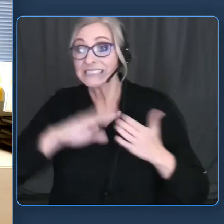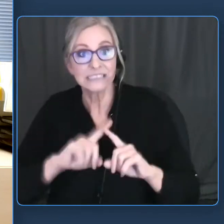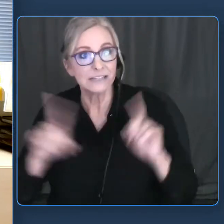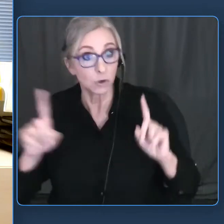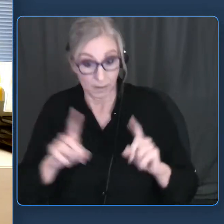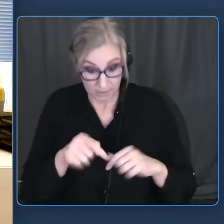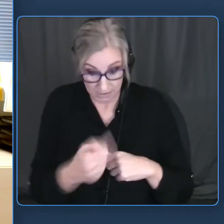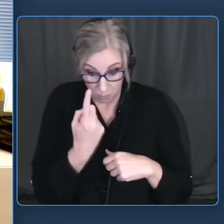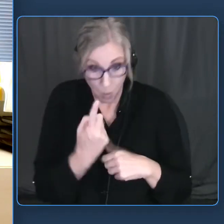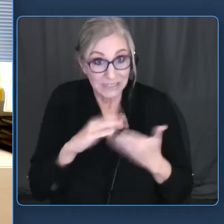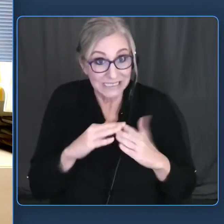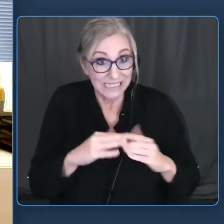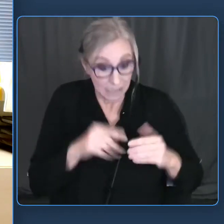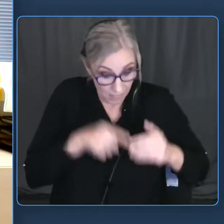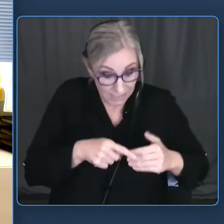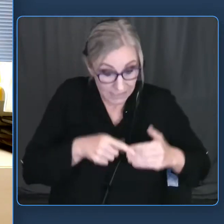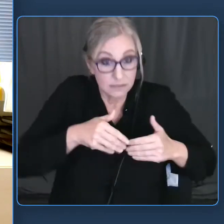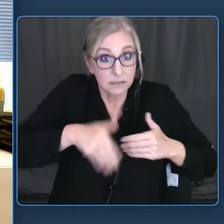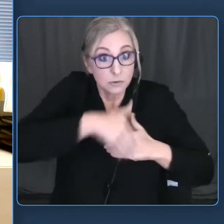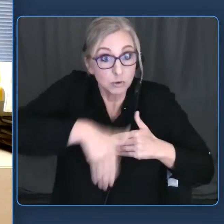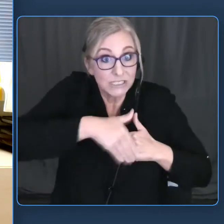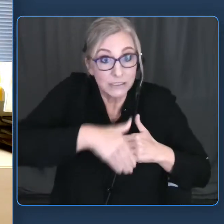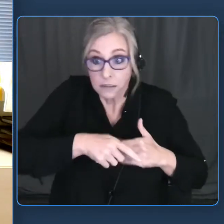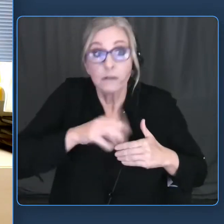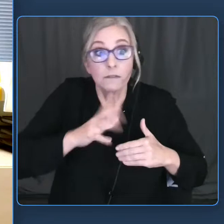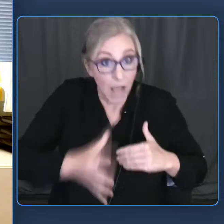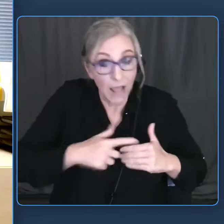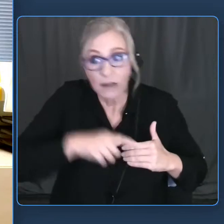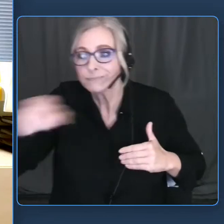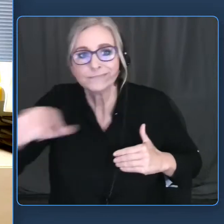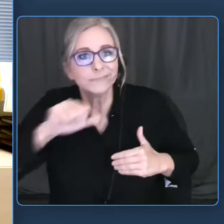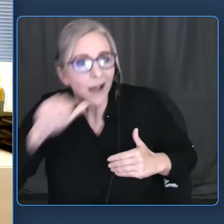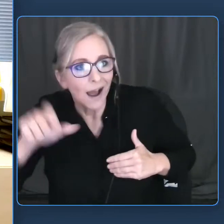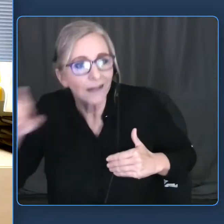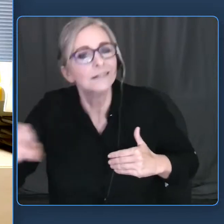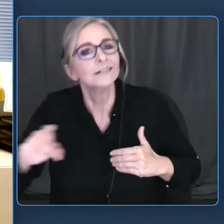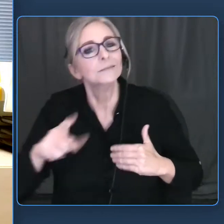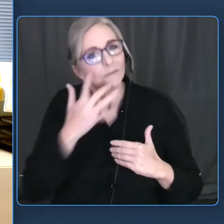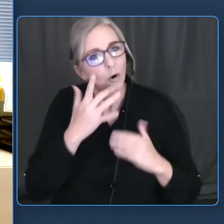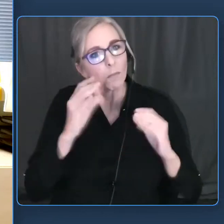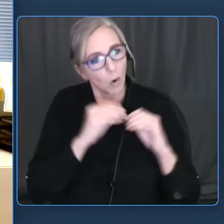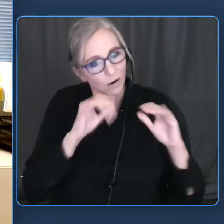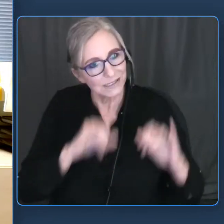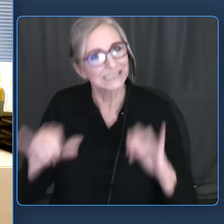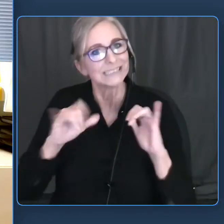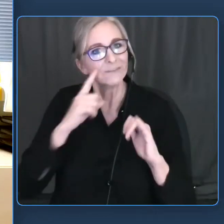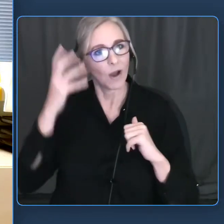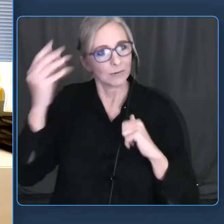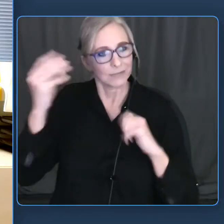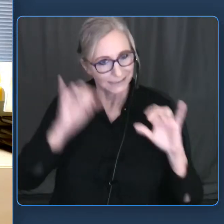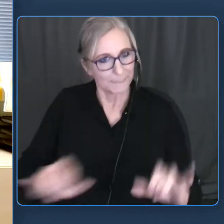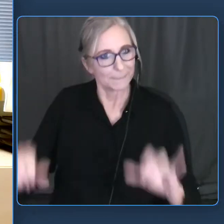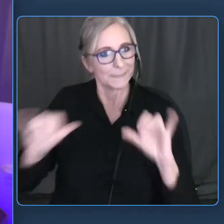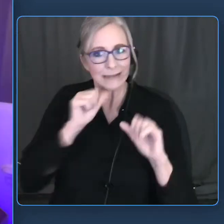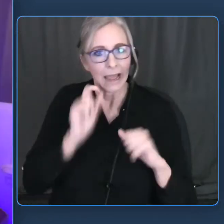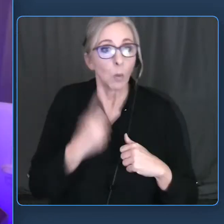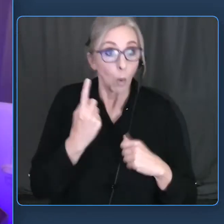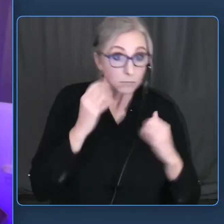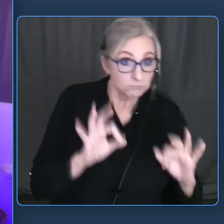within a city, block to block. I'd like to see a lot more consistency in our outdoor.